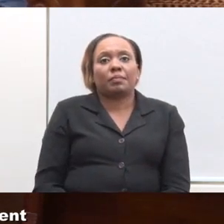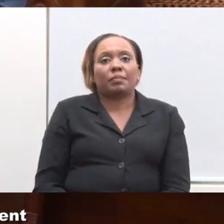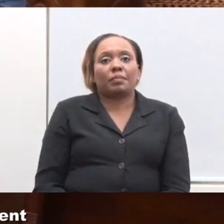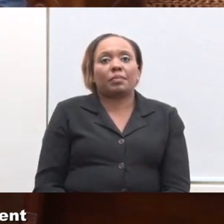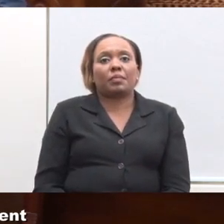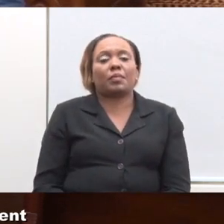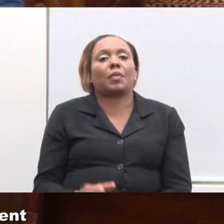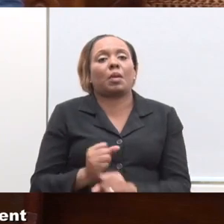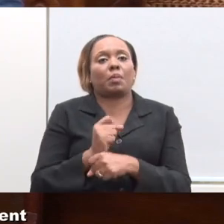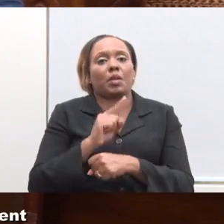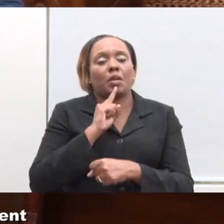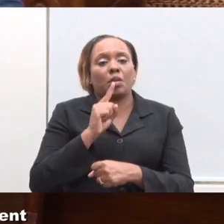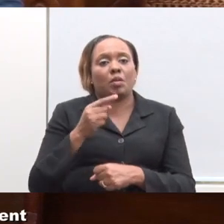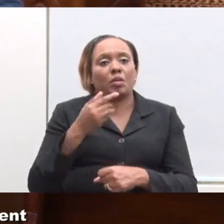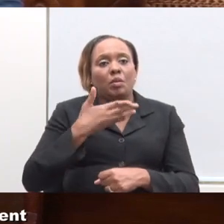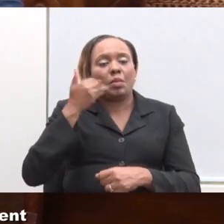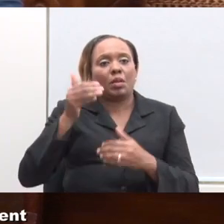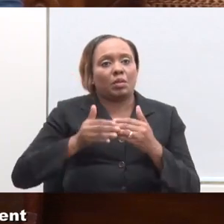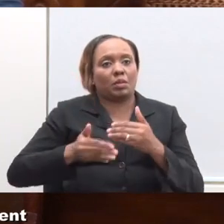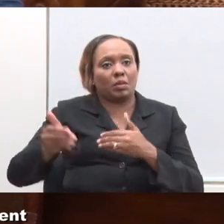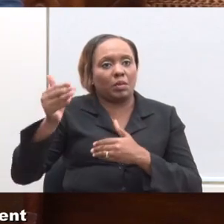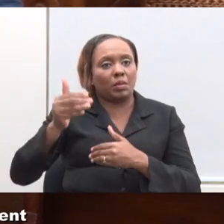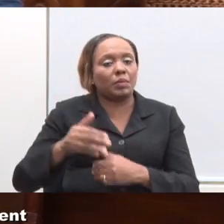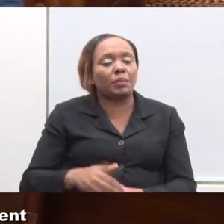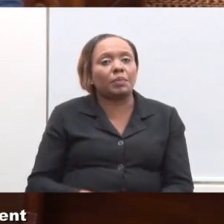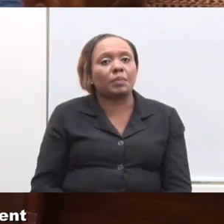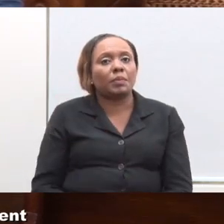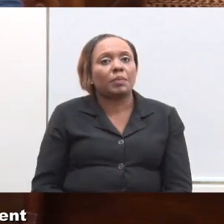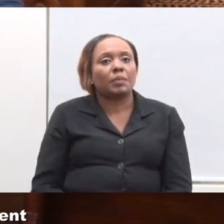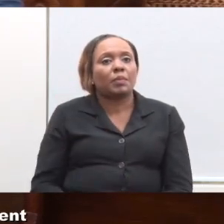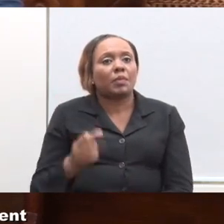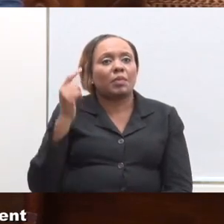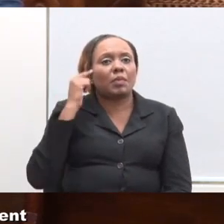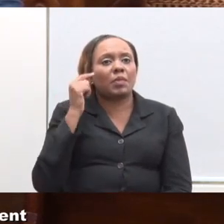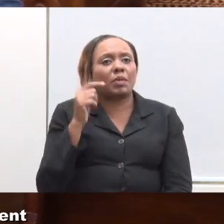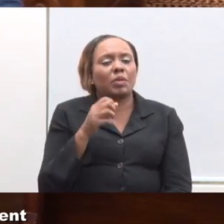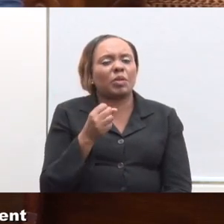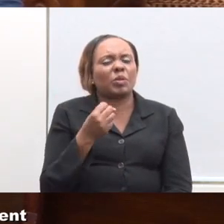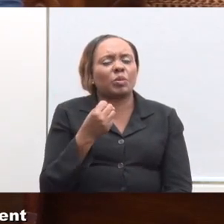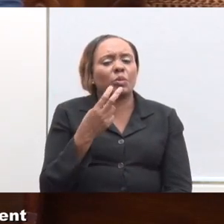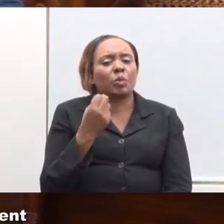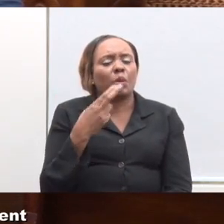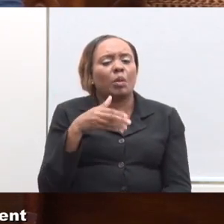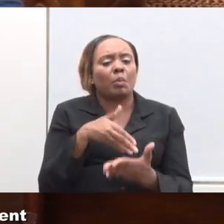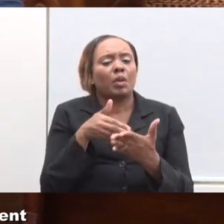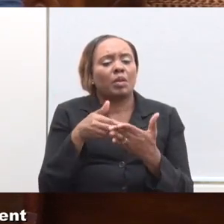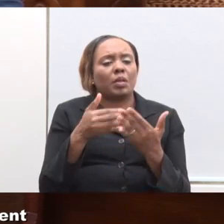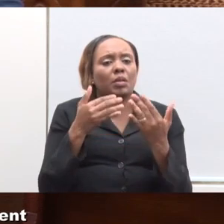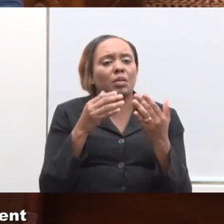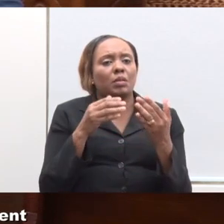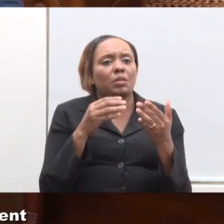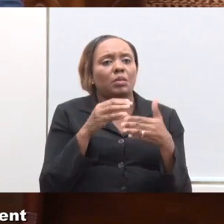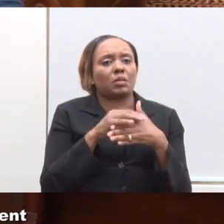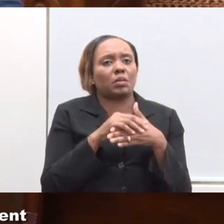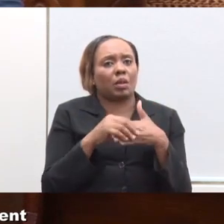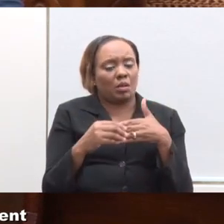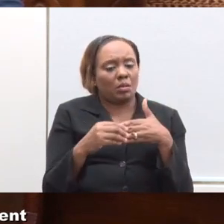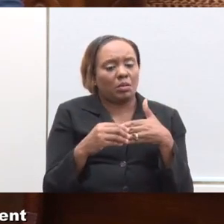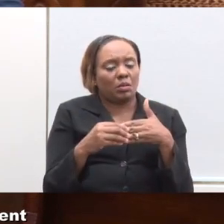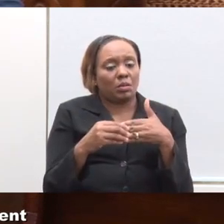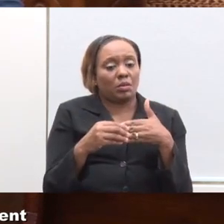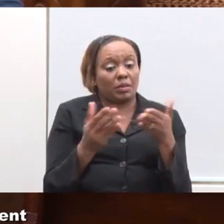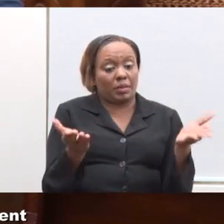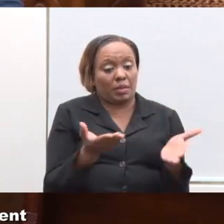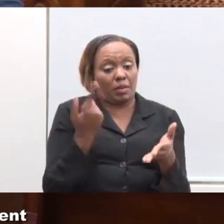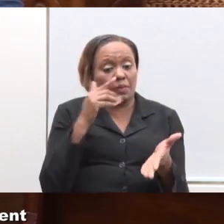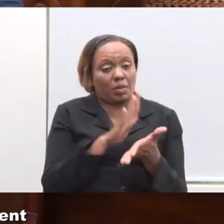is already, I believe, a sum of $12 million in the estimates, and therefore this is a significant sum of money.